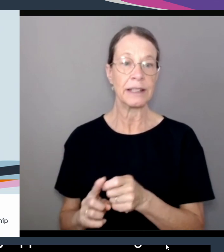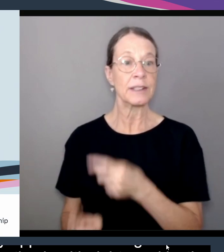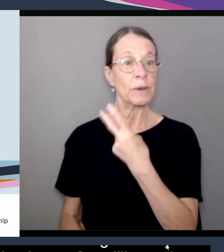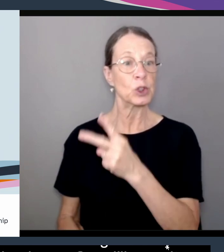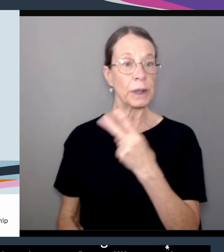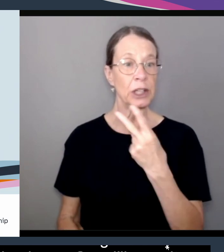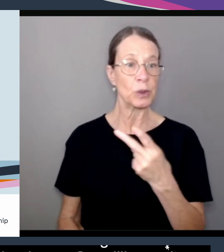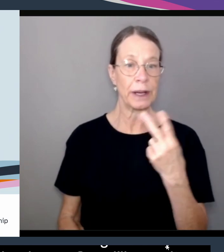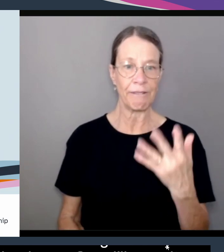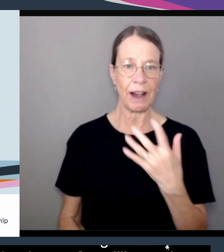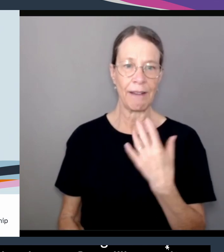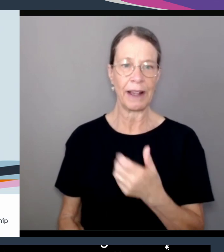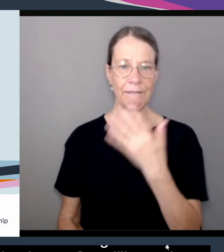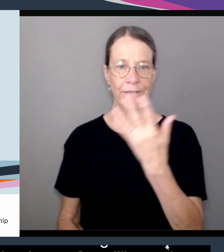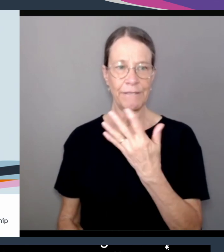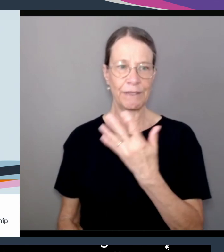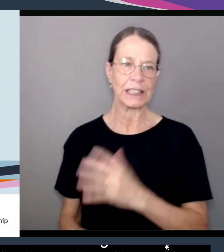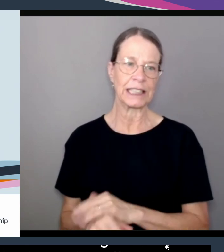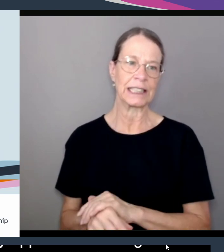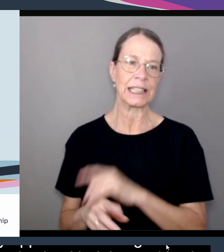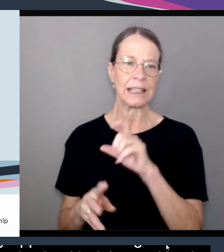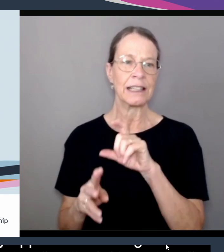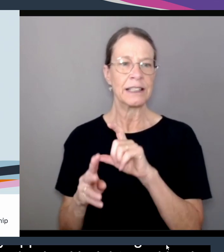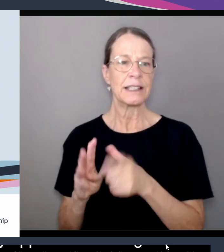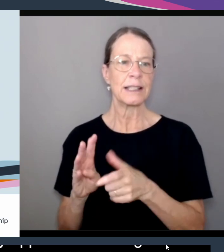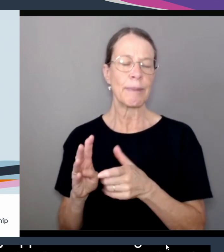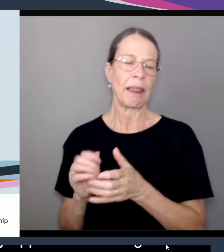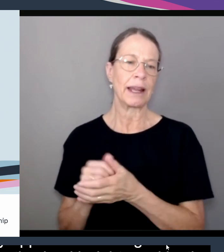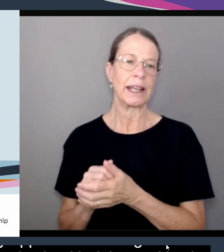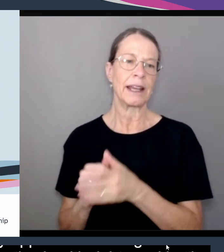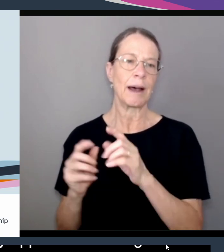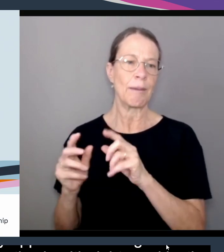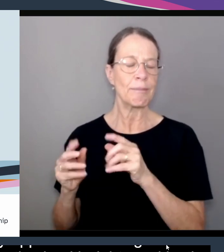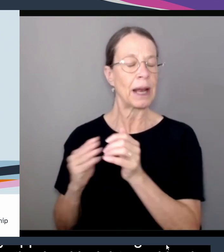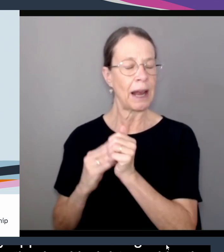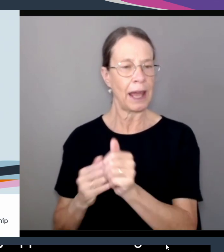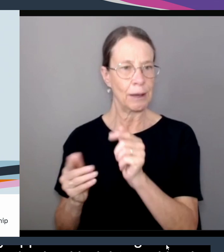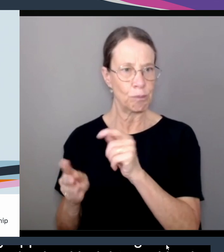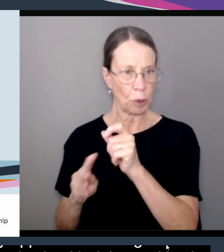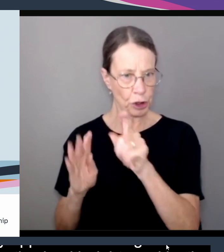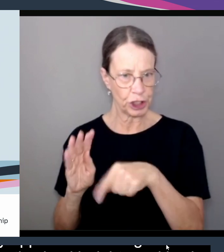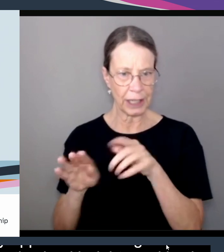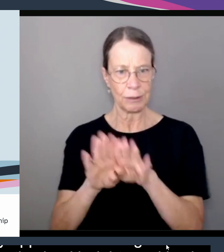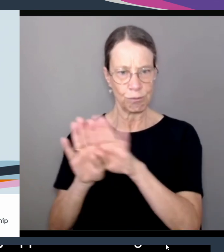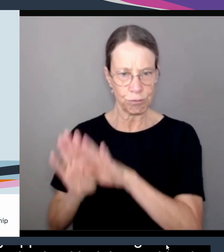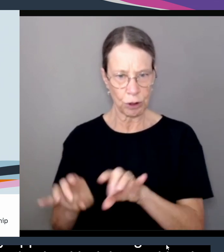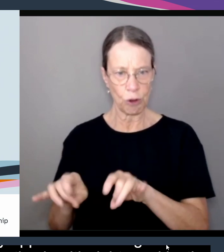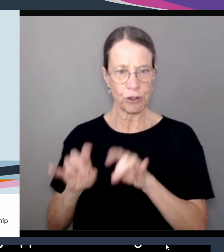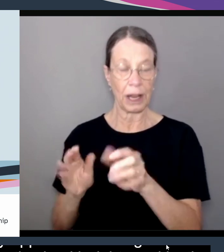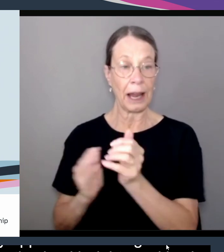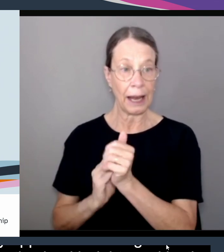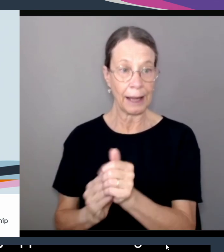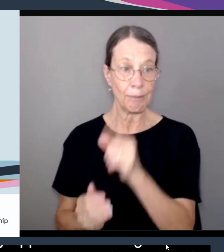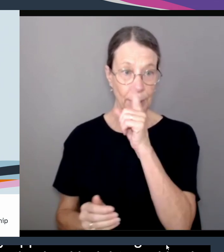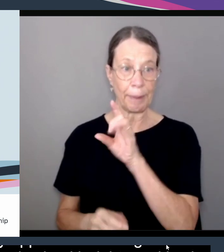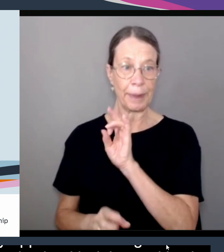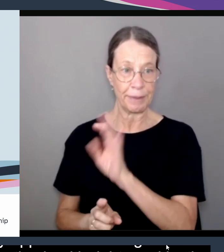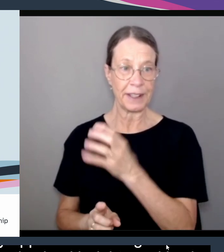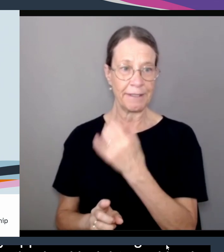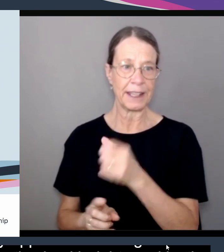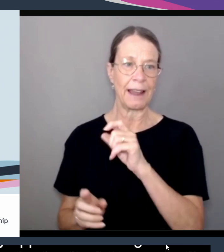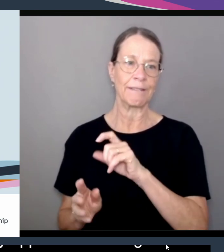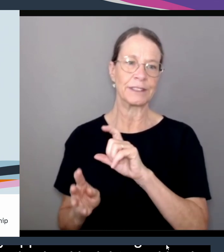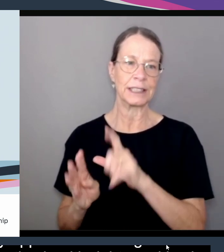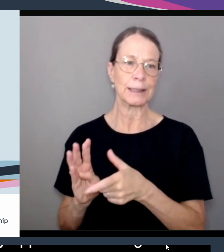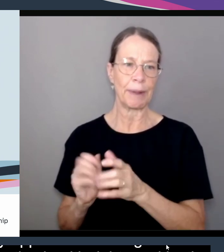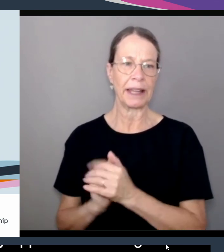15 disability-led research projects across Australia. Led by and with people with disability, these projects are building evidence and co-designing